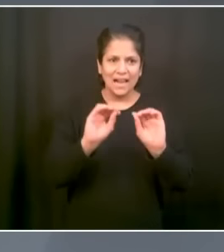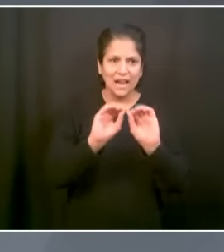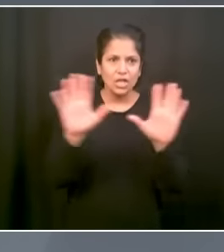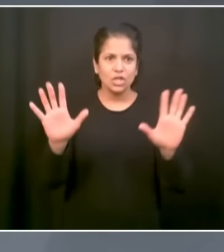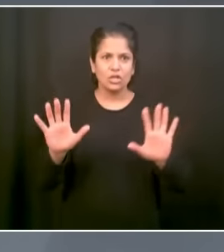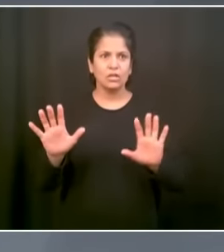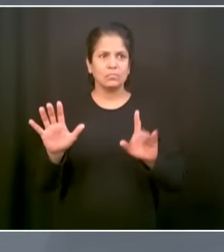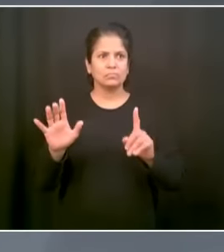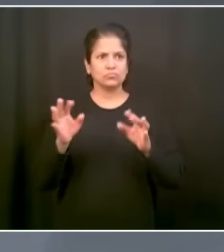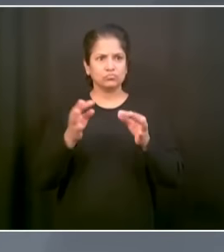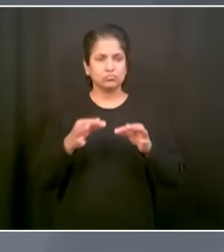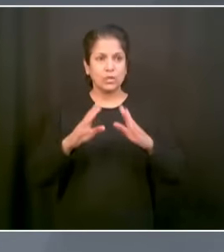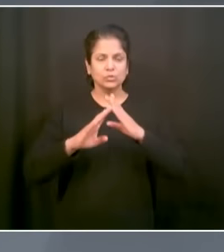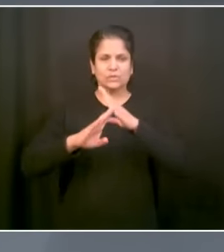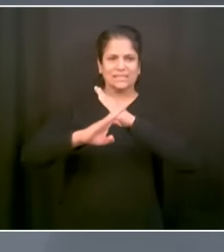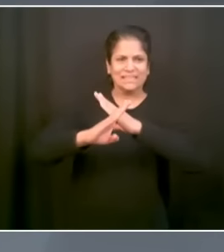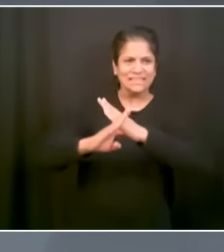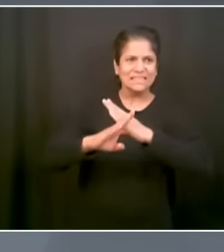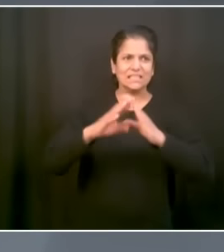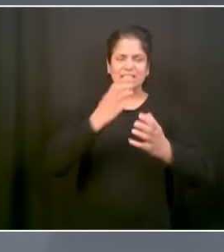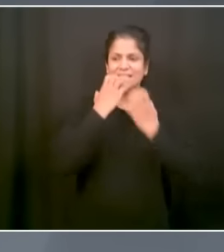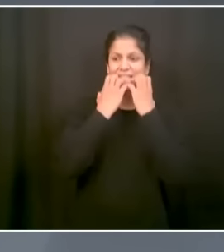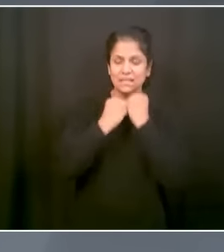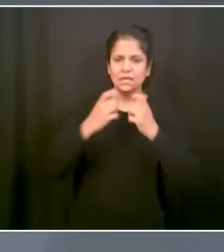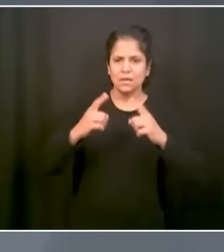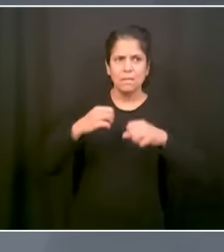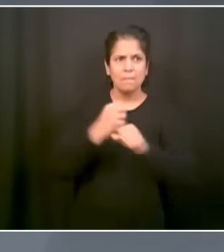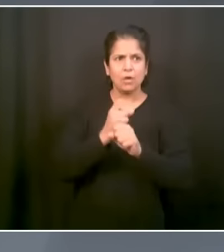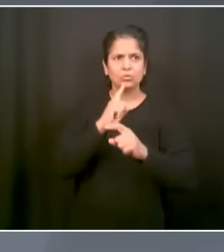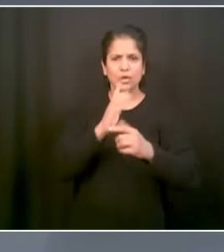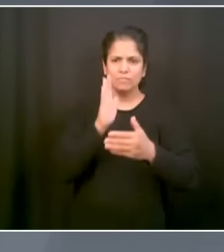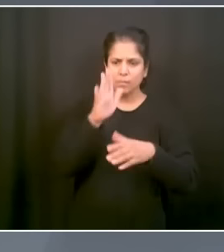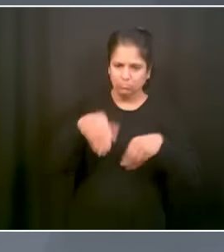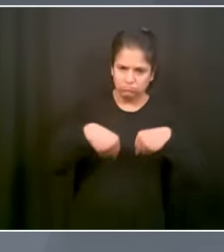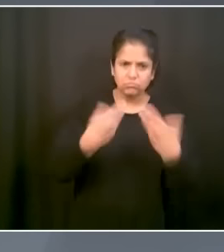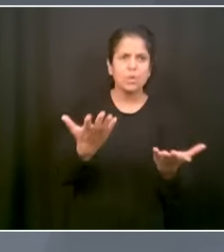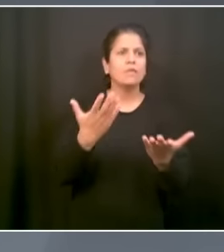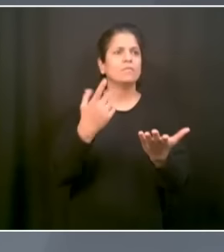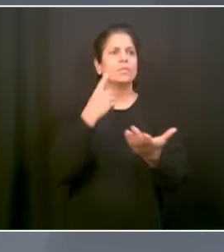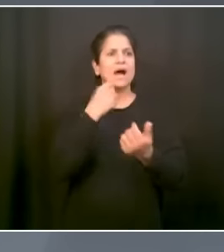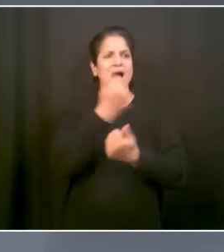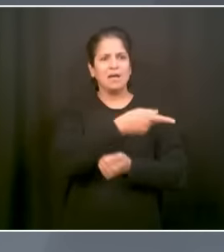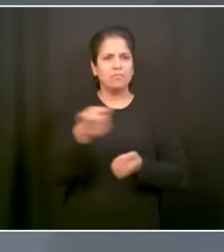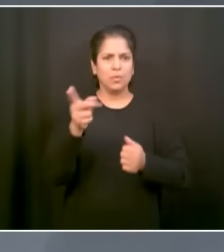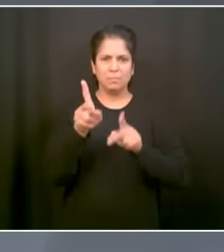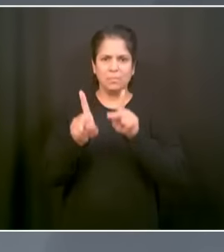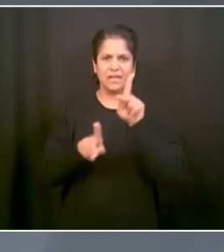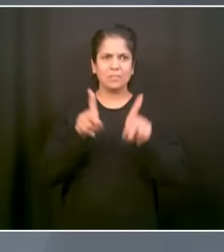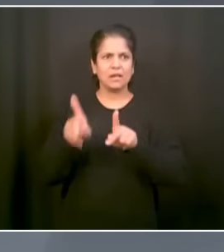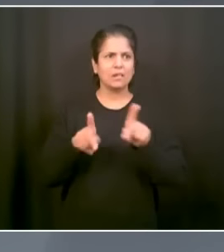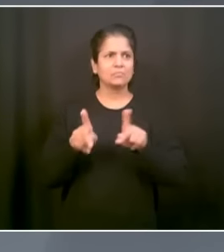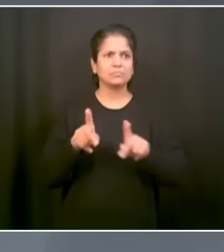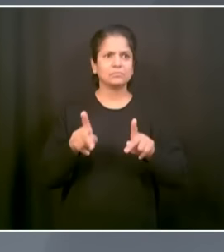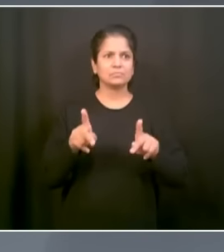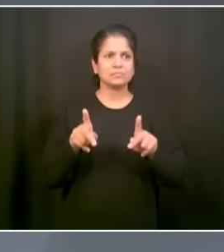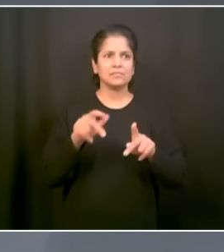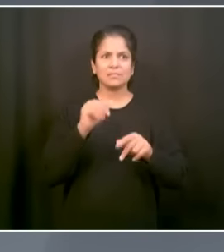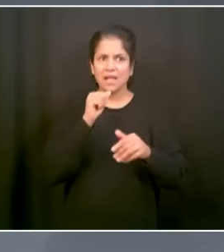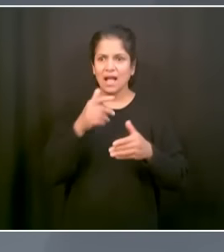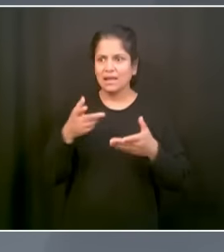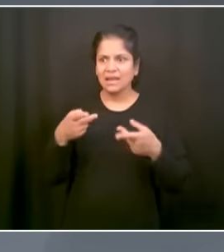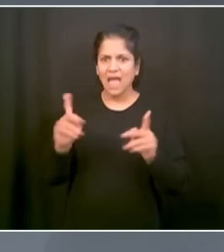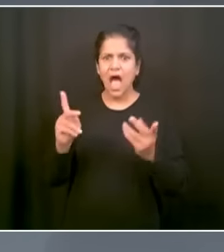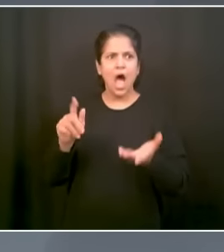goods, but also public excellence, public efficiency, and that we are not going to allow for this kind of a